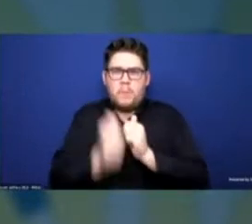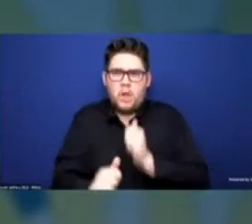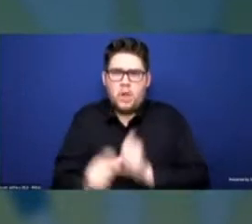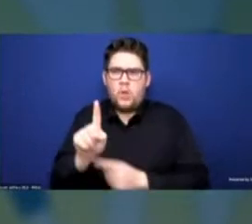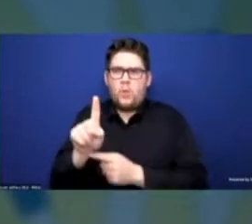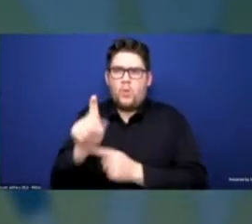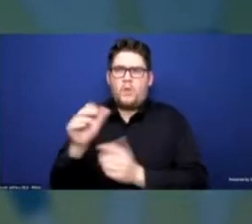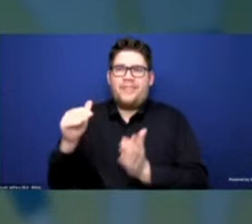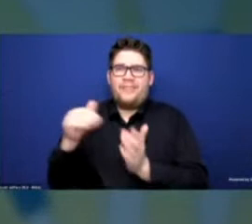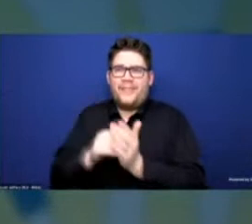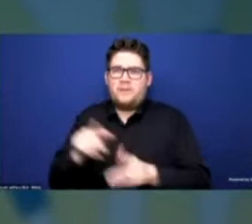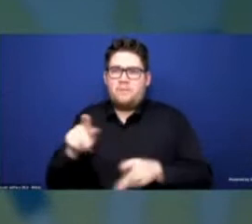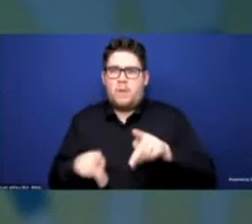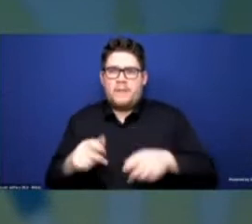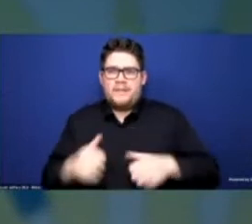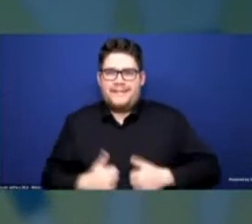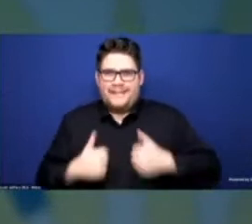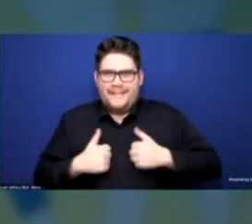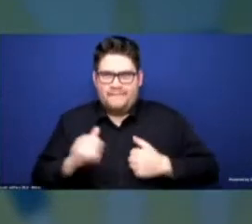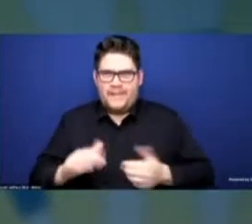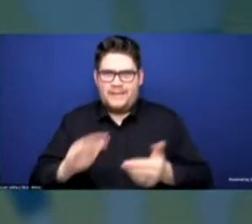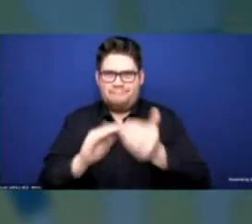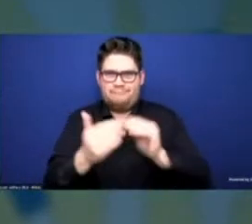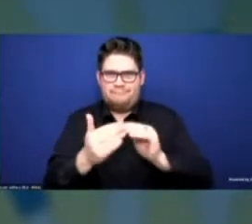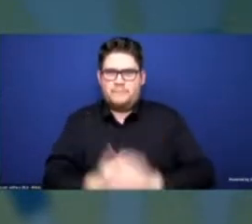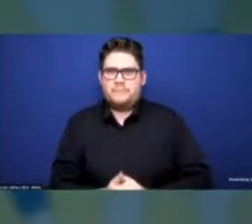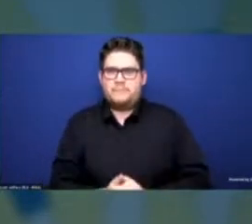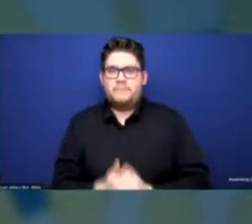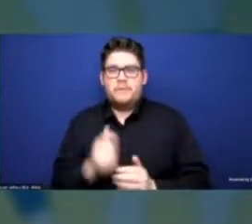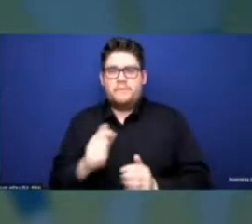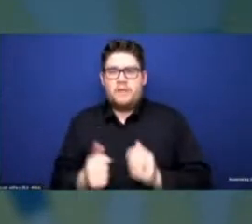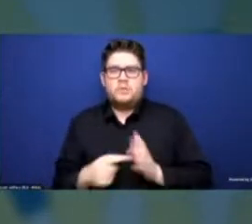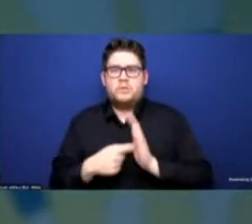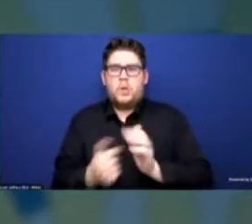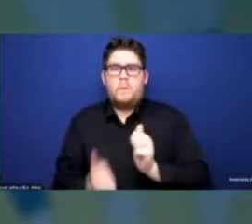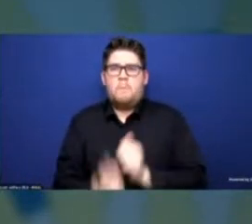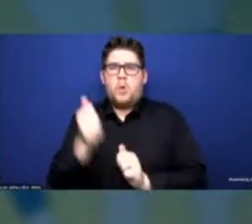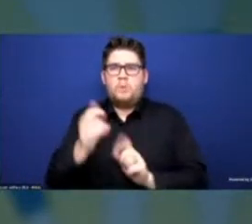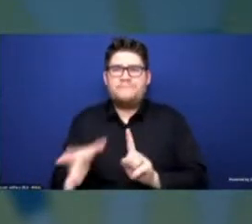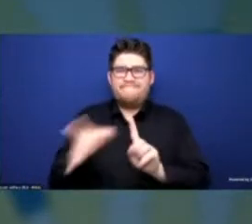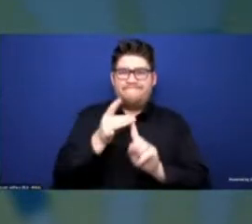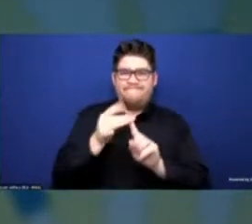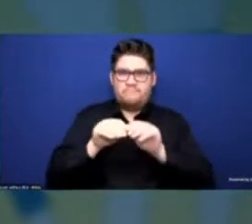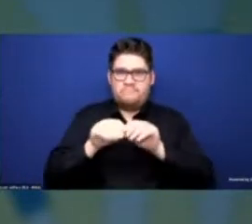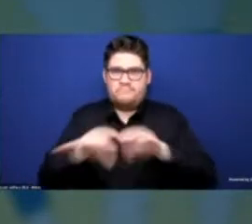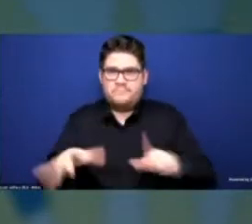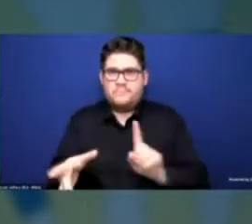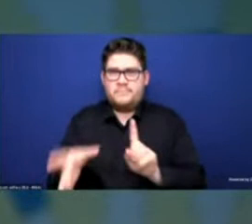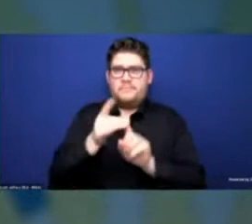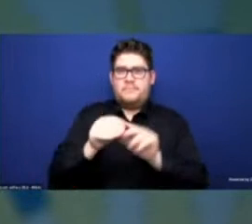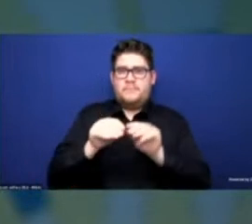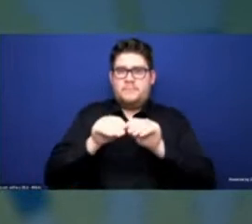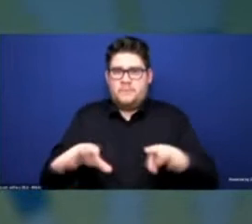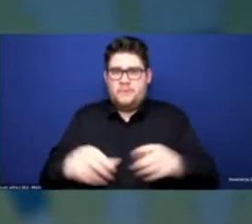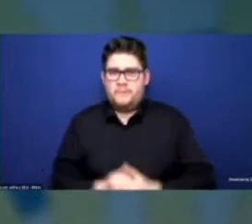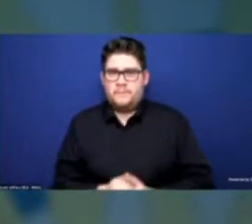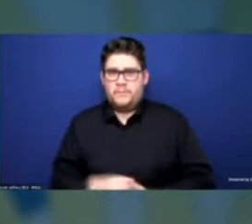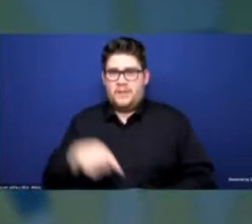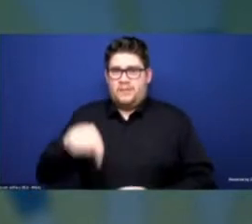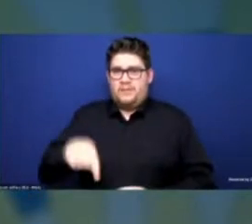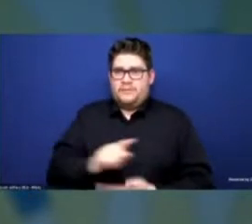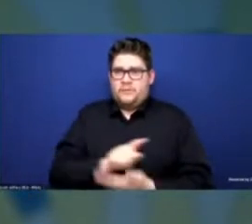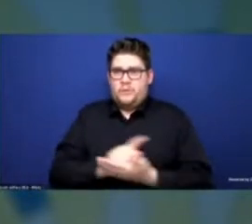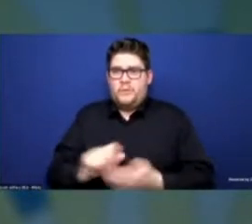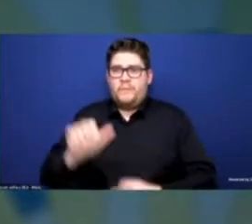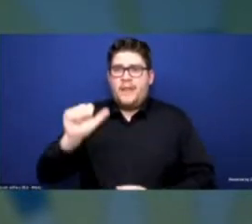in communities around the province for the week of April 7th to 13th. What stands out here, of